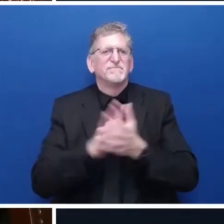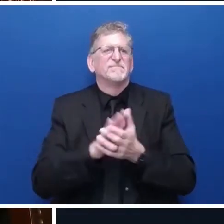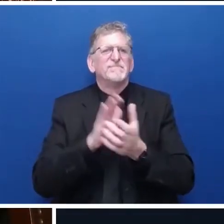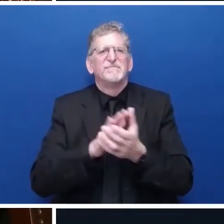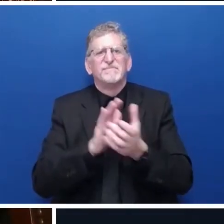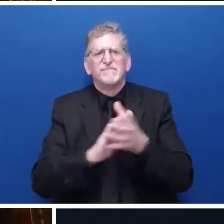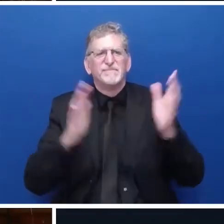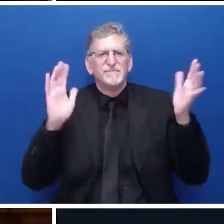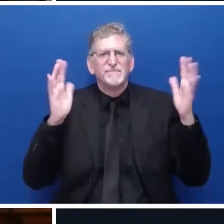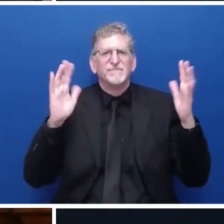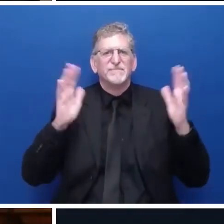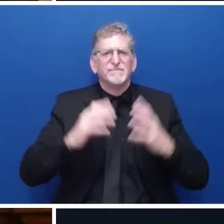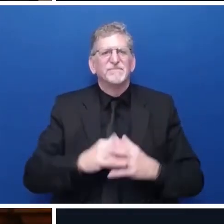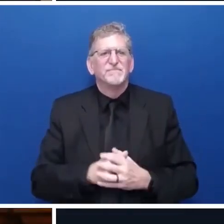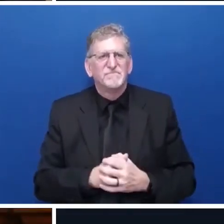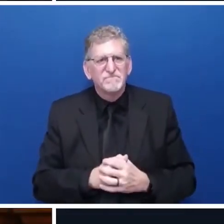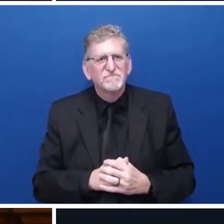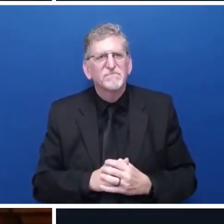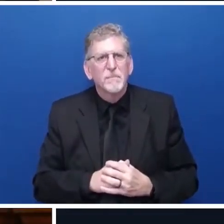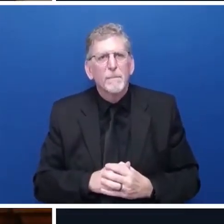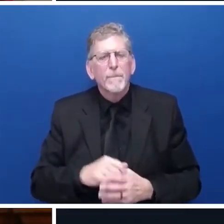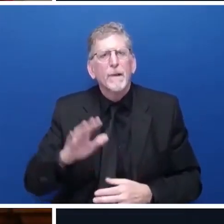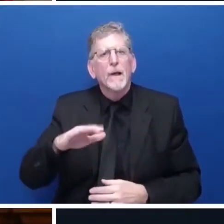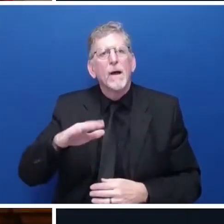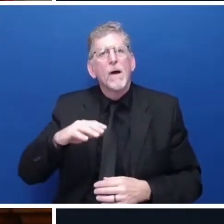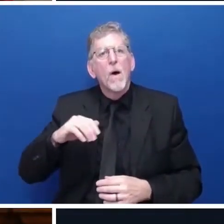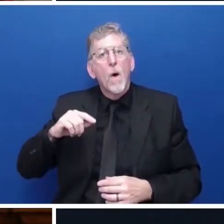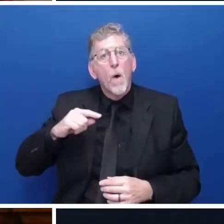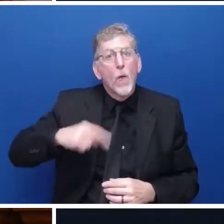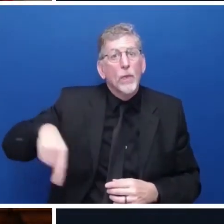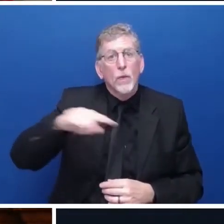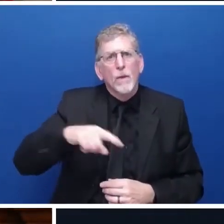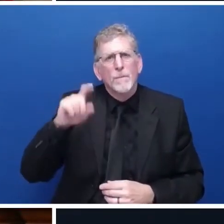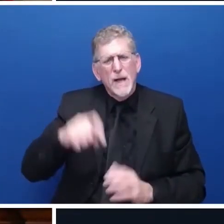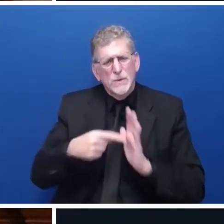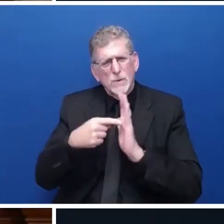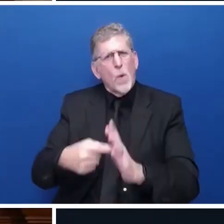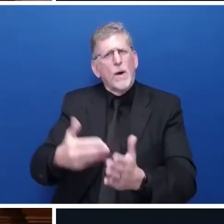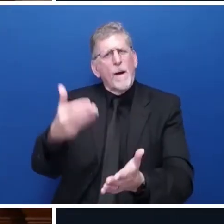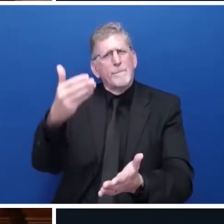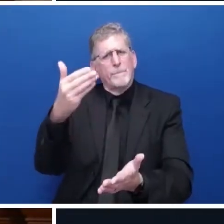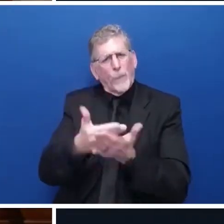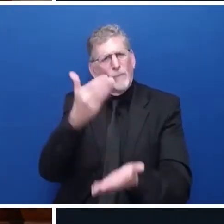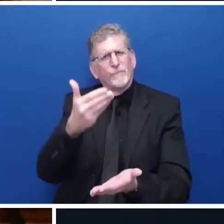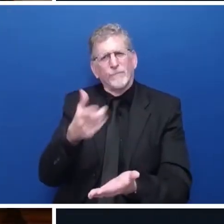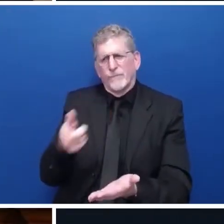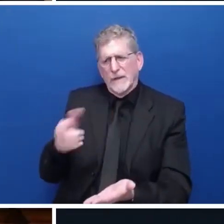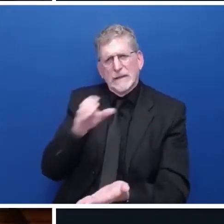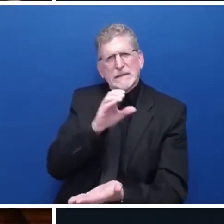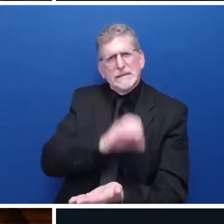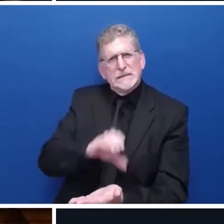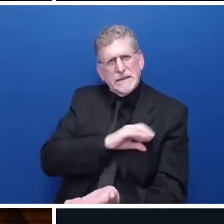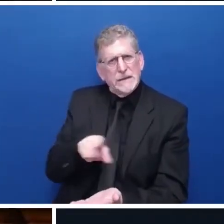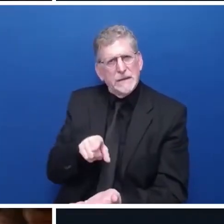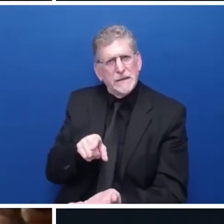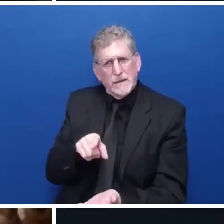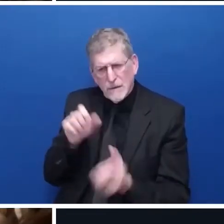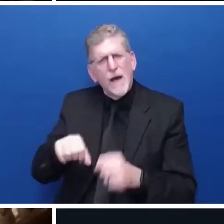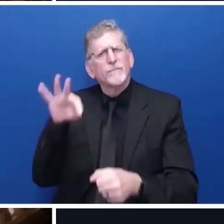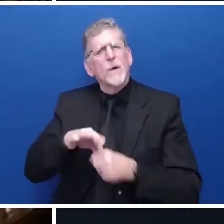All voters must show proof of citizenship in order to vote.